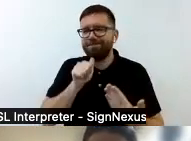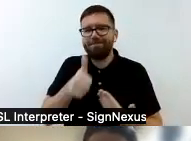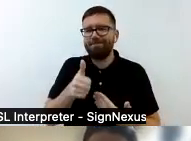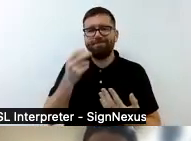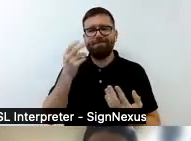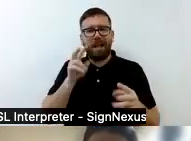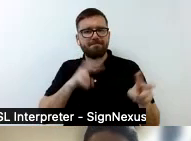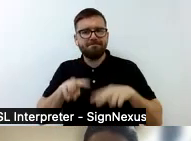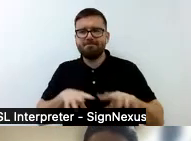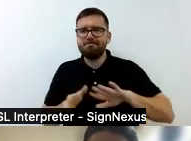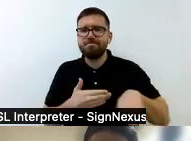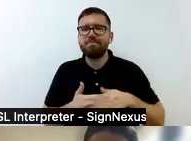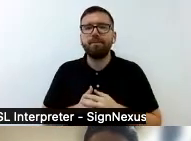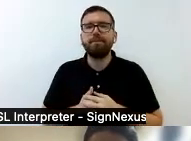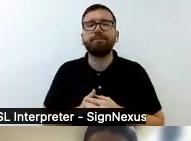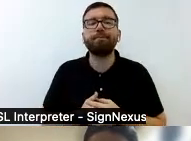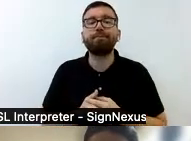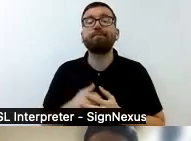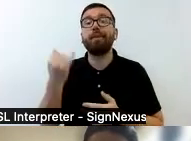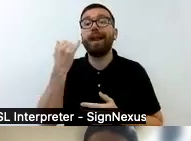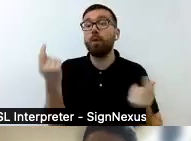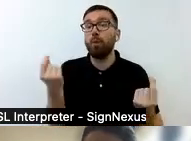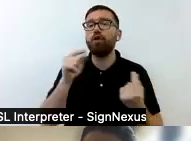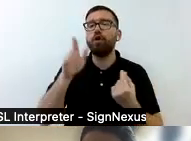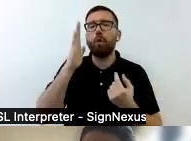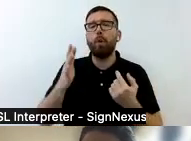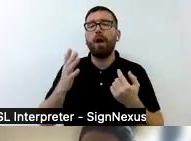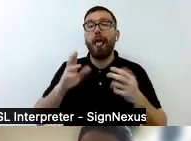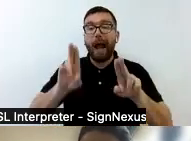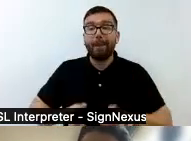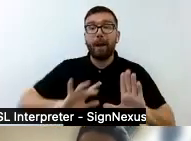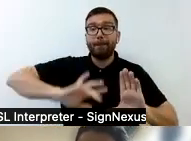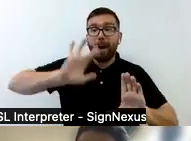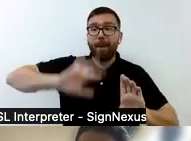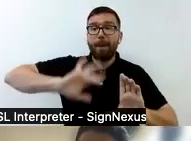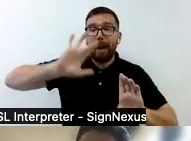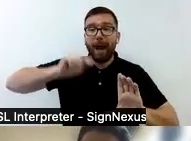draft content by scrolling to the bottom, and we'll review that during the application demo.